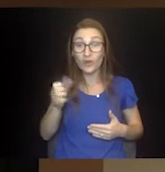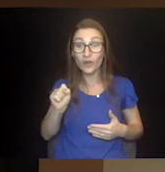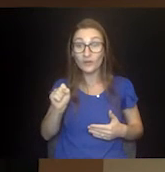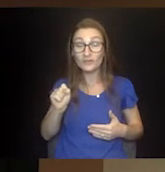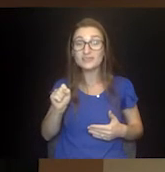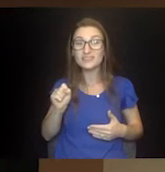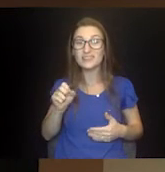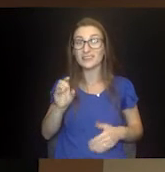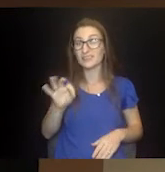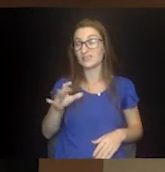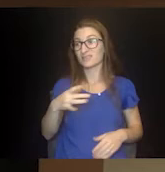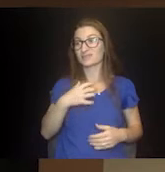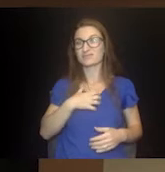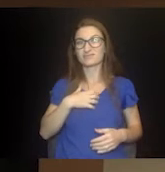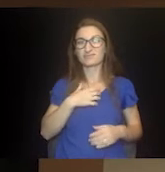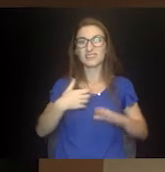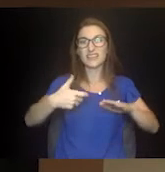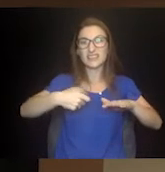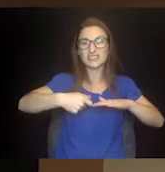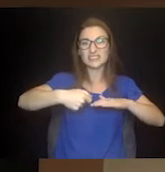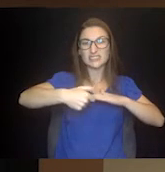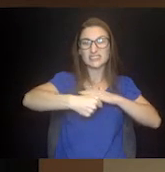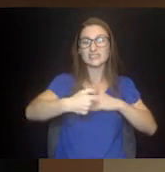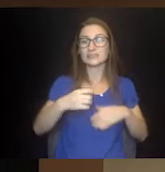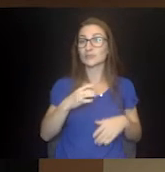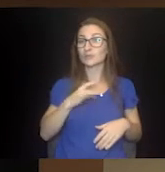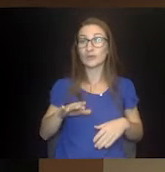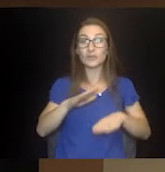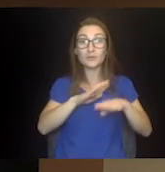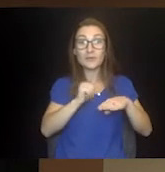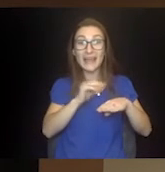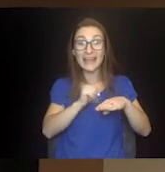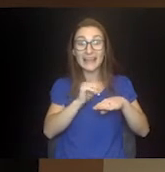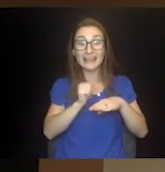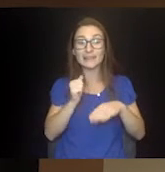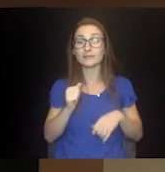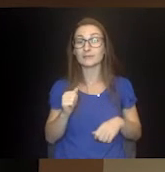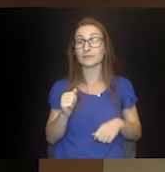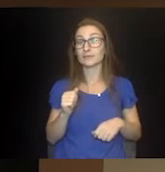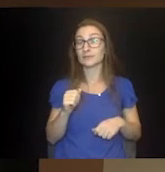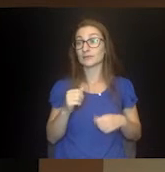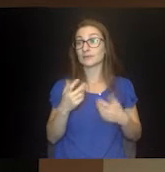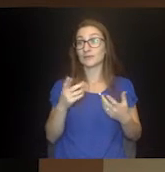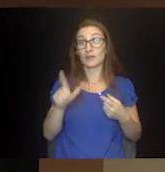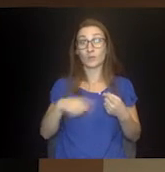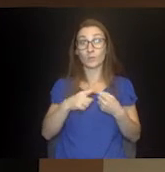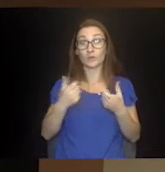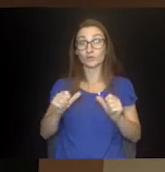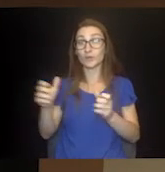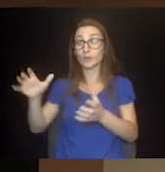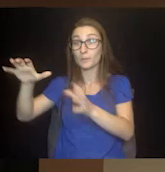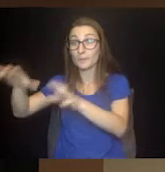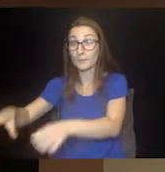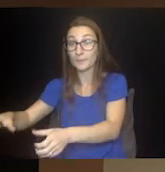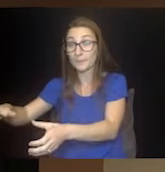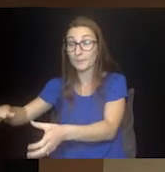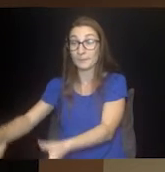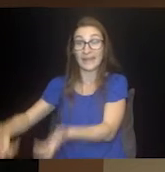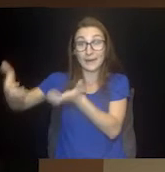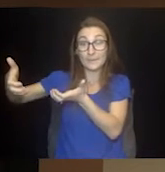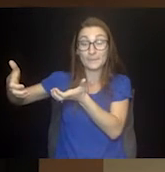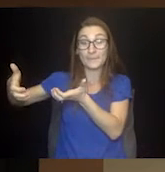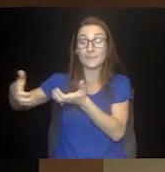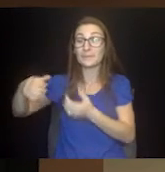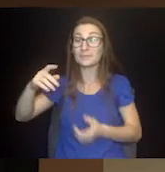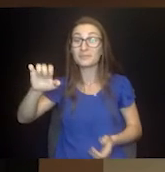all the bad doggies, which means the doggies that don't like the nails trimmed, doggies don't like to be petted, and the doggies that don't go to pet, when you go to